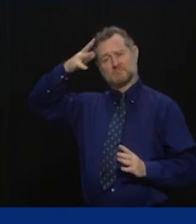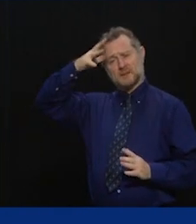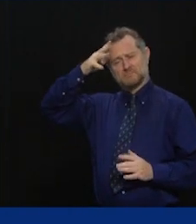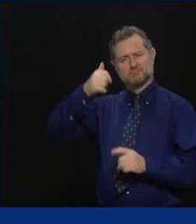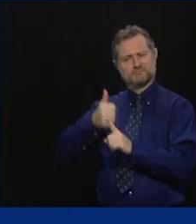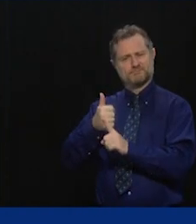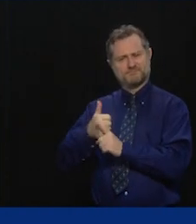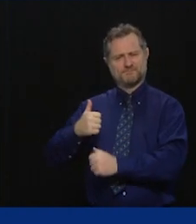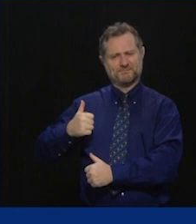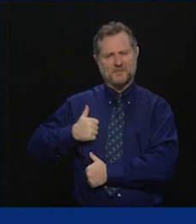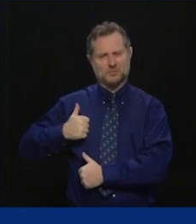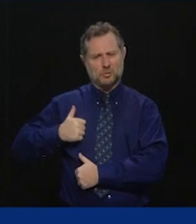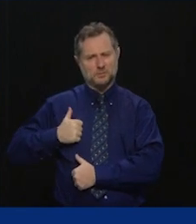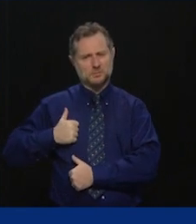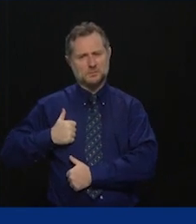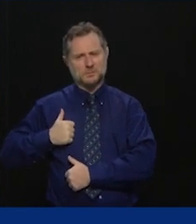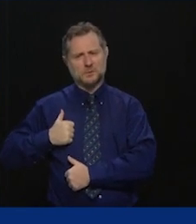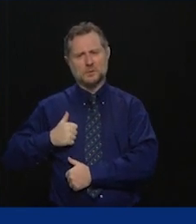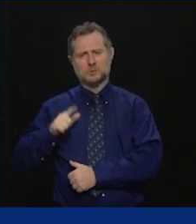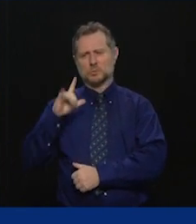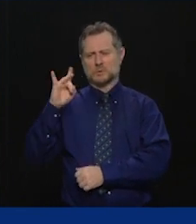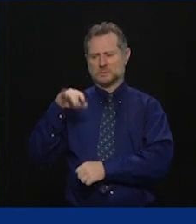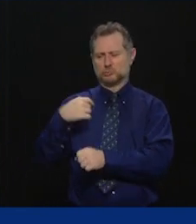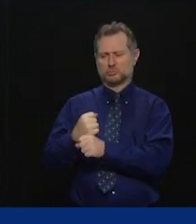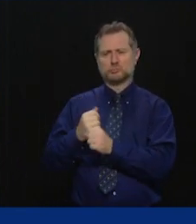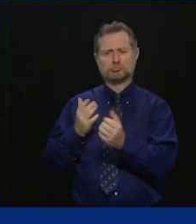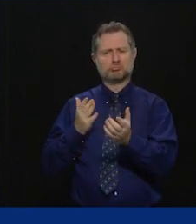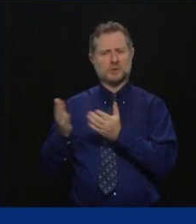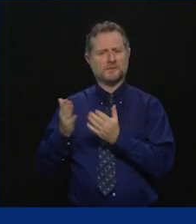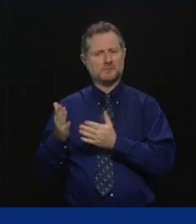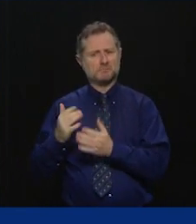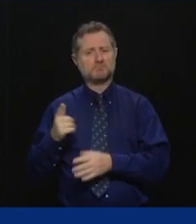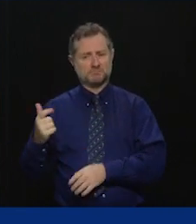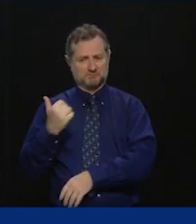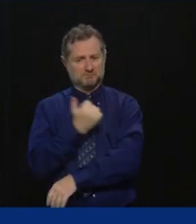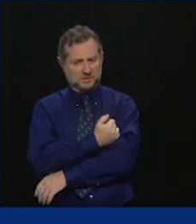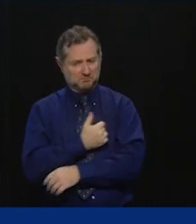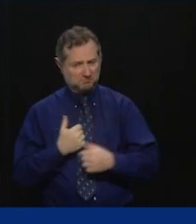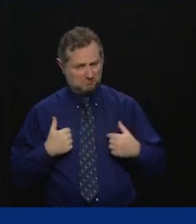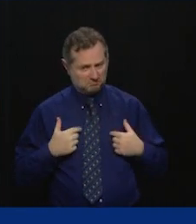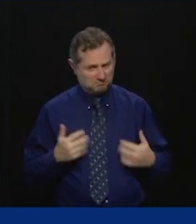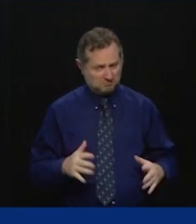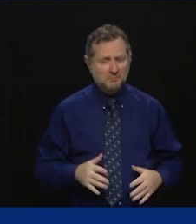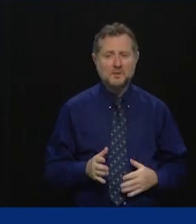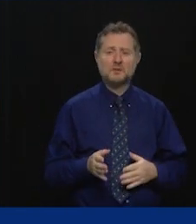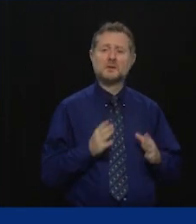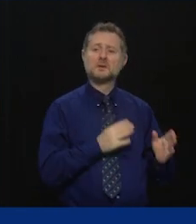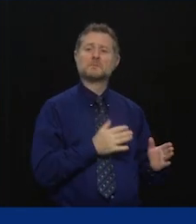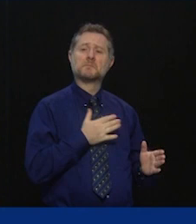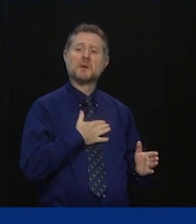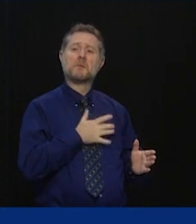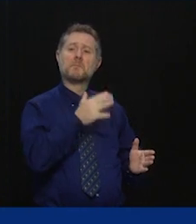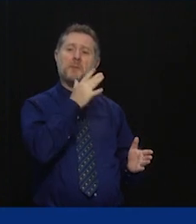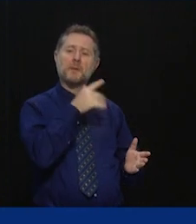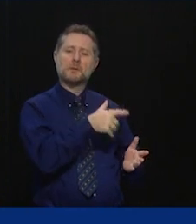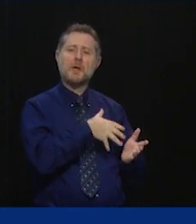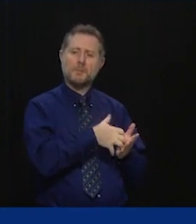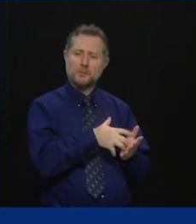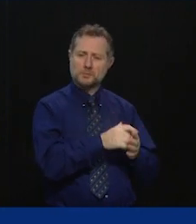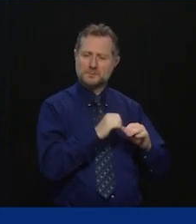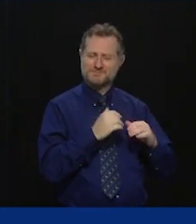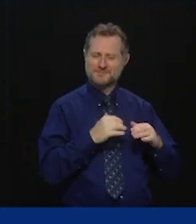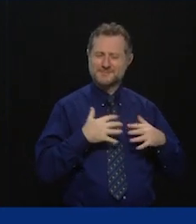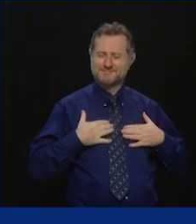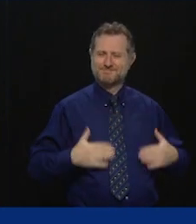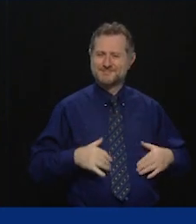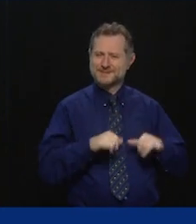thing. I'm fully vaccinated. My mom has a compromised immune system, so I'm doing my part, and I just ask that everyone in New York does their part. So thank you so much,